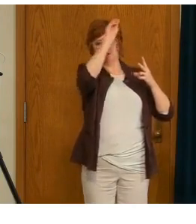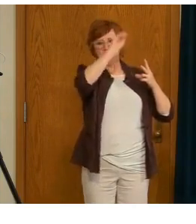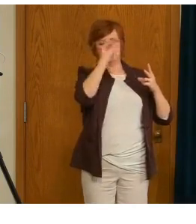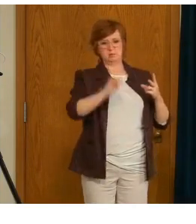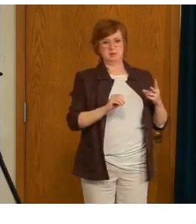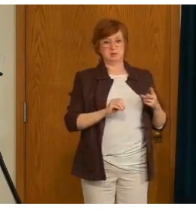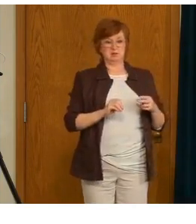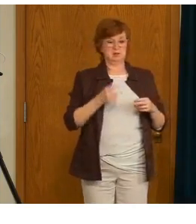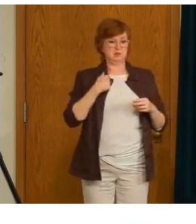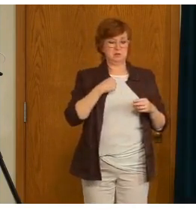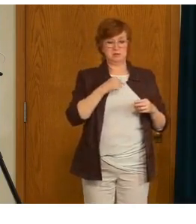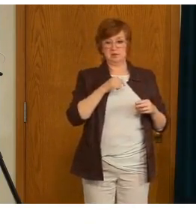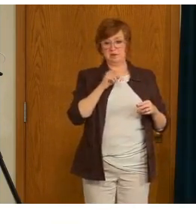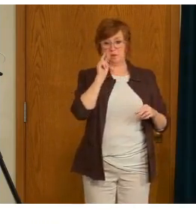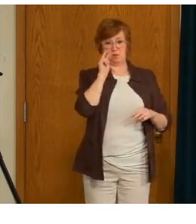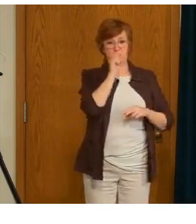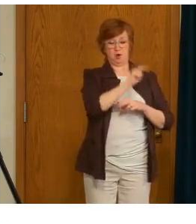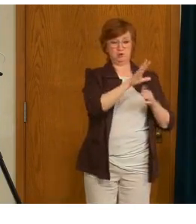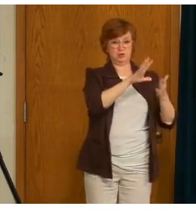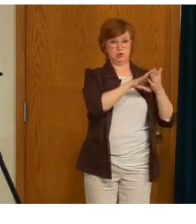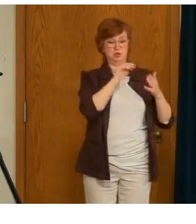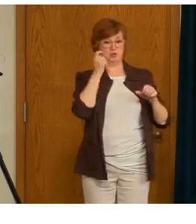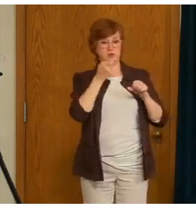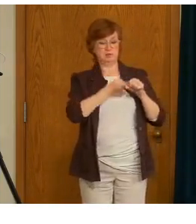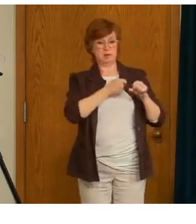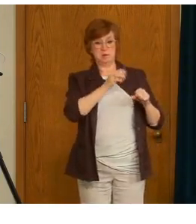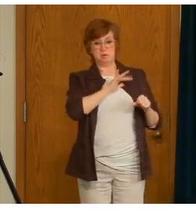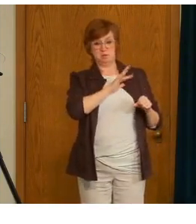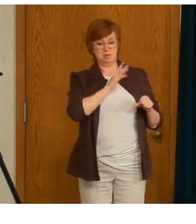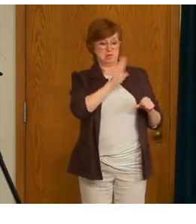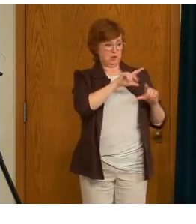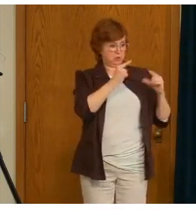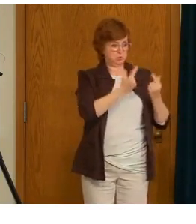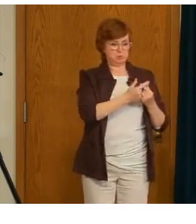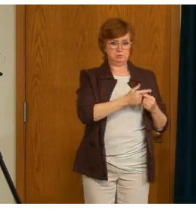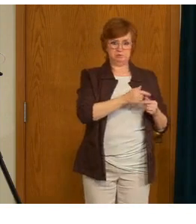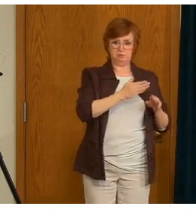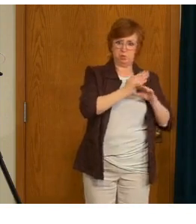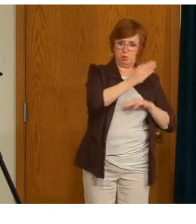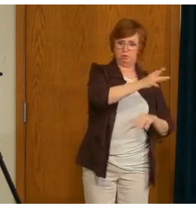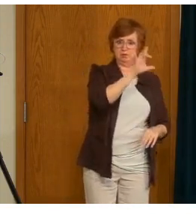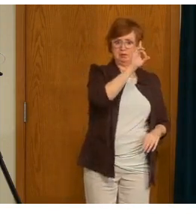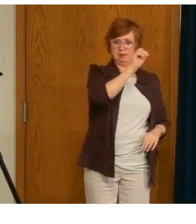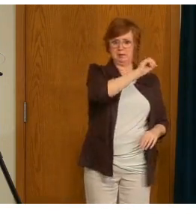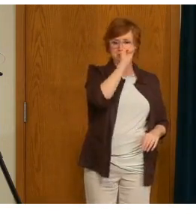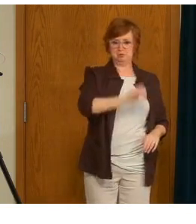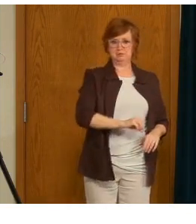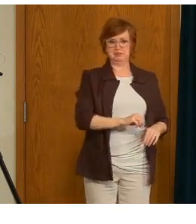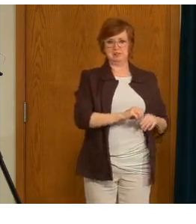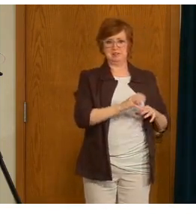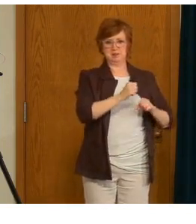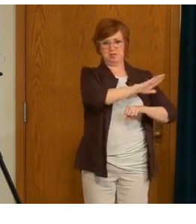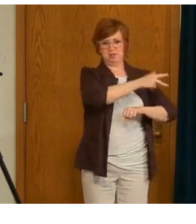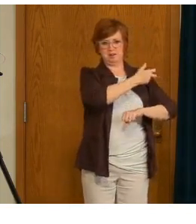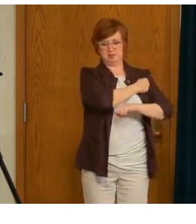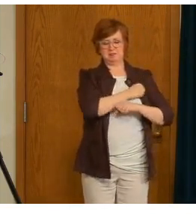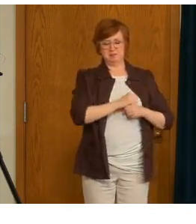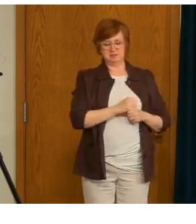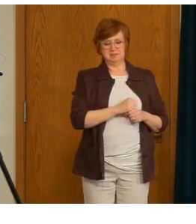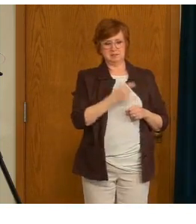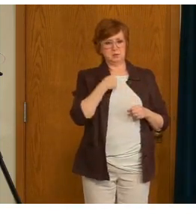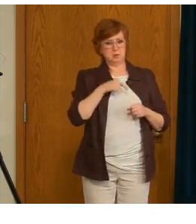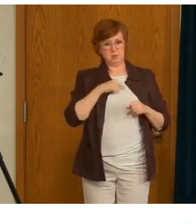from our seniors where they were well above 90% and everybody can achieve to do what the seniors have done in this province, I think this province will be faring